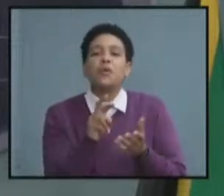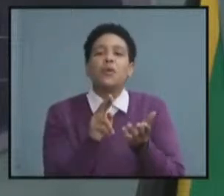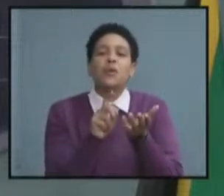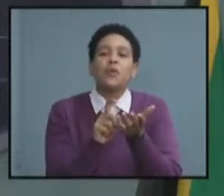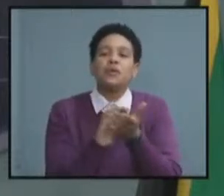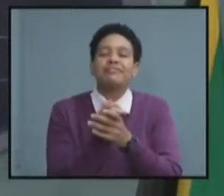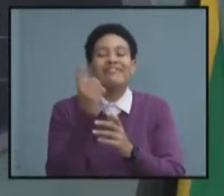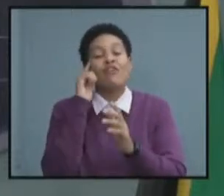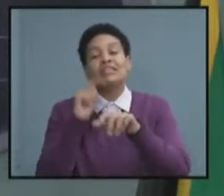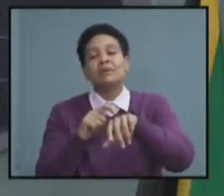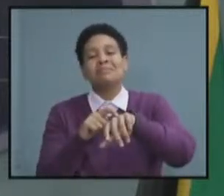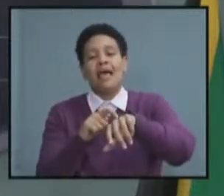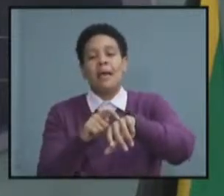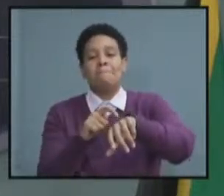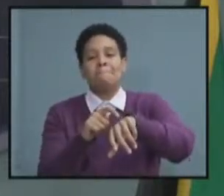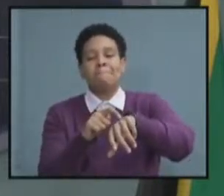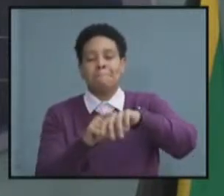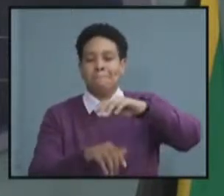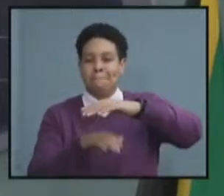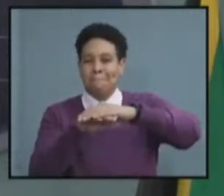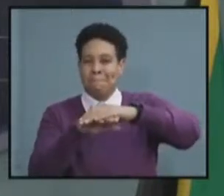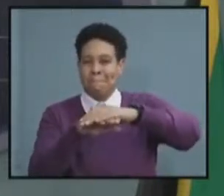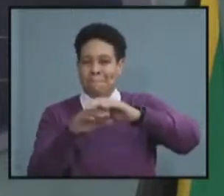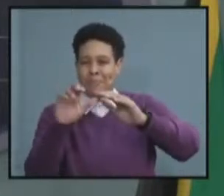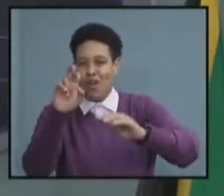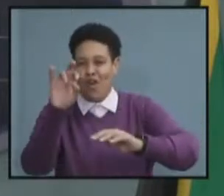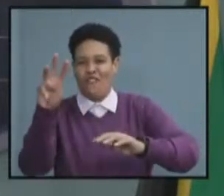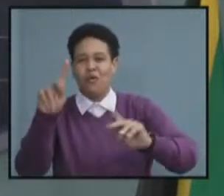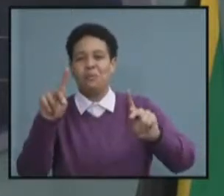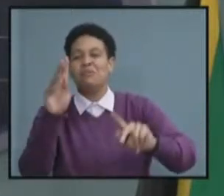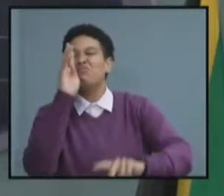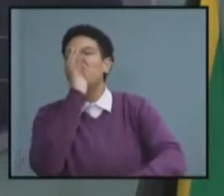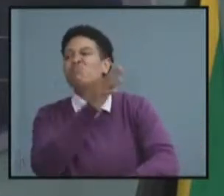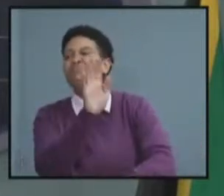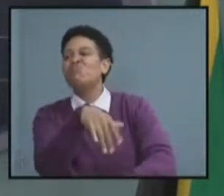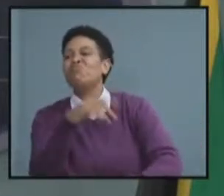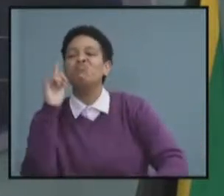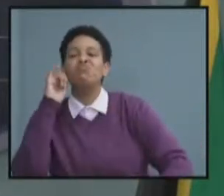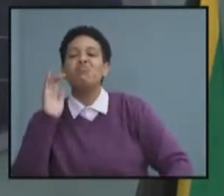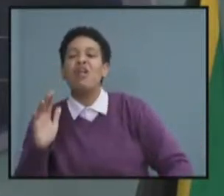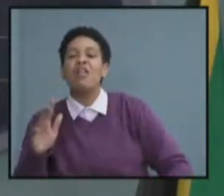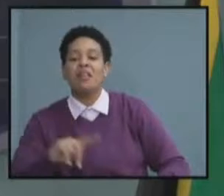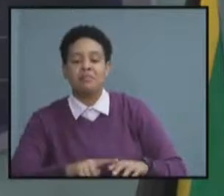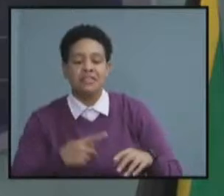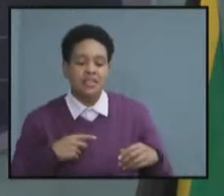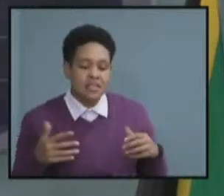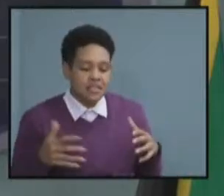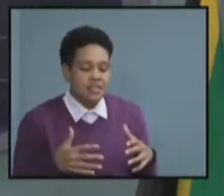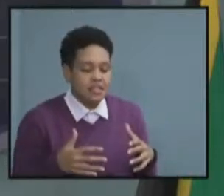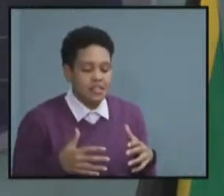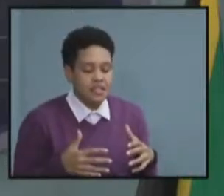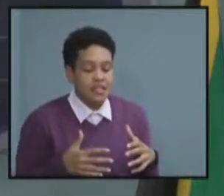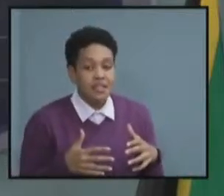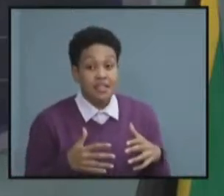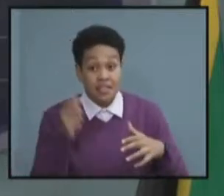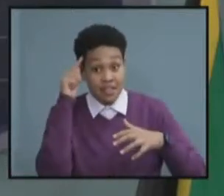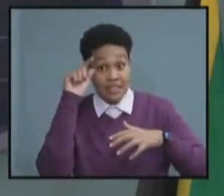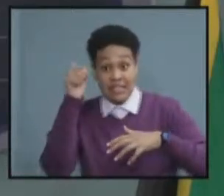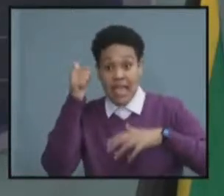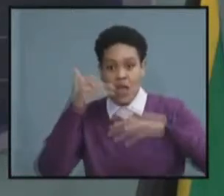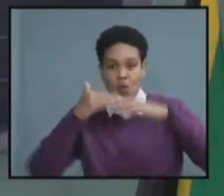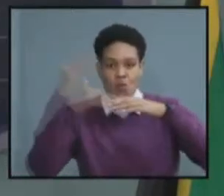curfew measures, for example. People start to gather in groups of more than